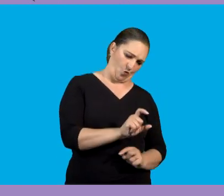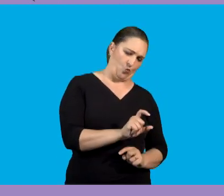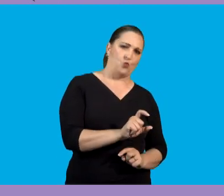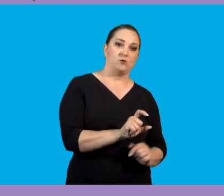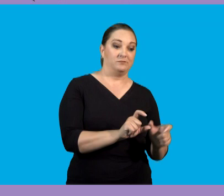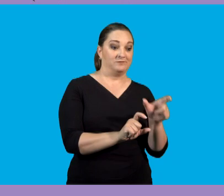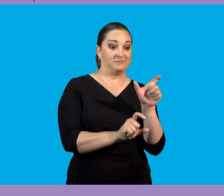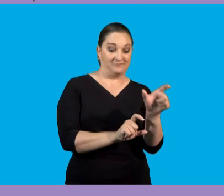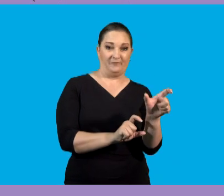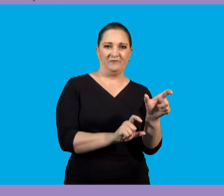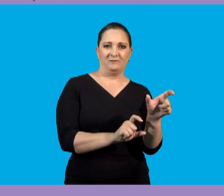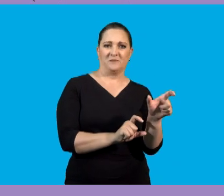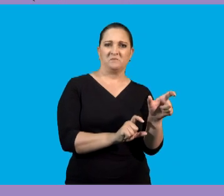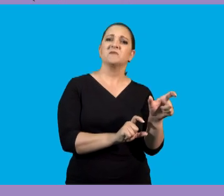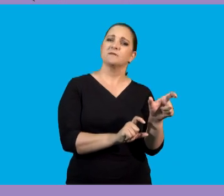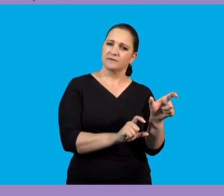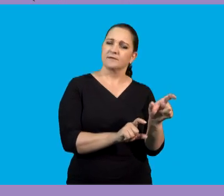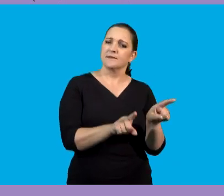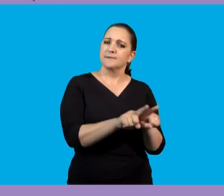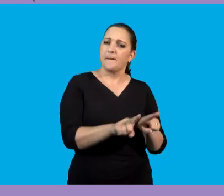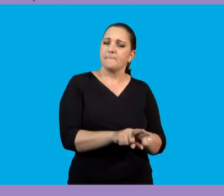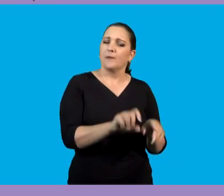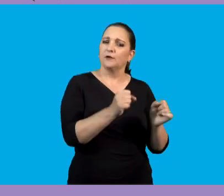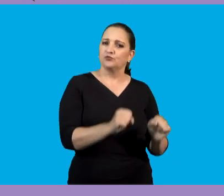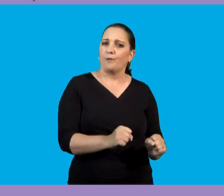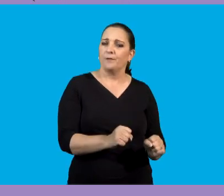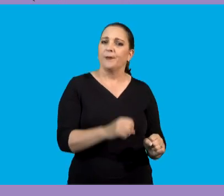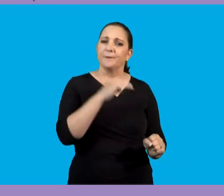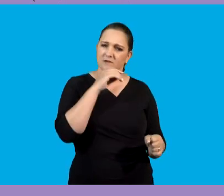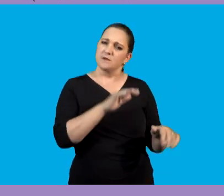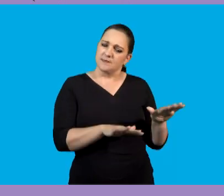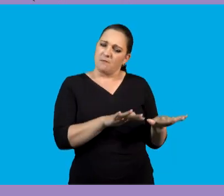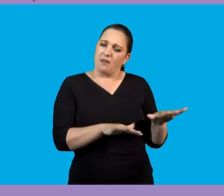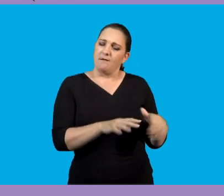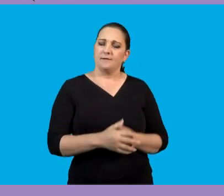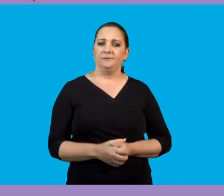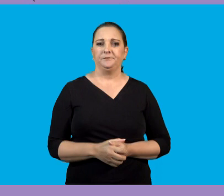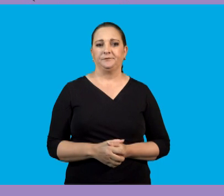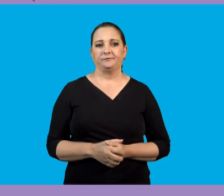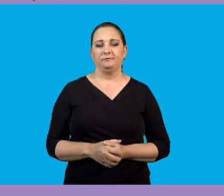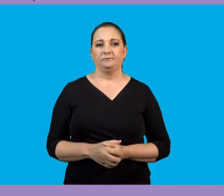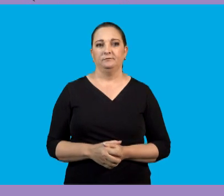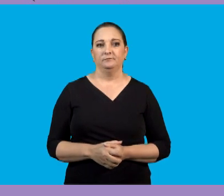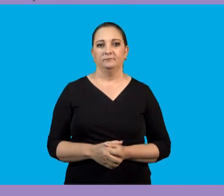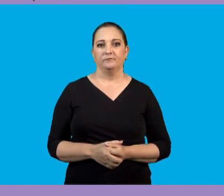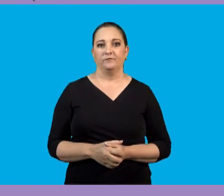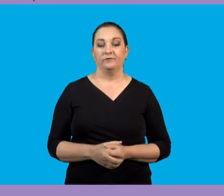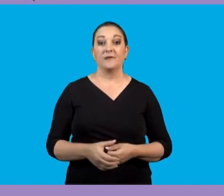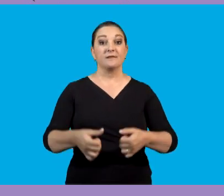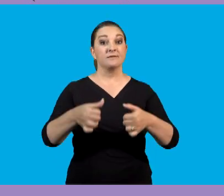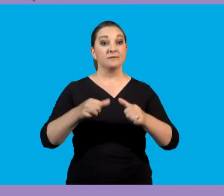there. But because they have the same shape, then it means that they are similar. Let's look at the